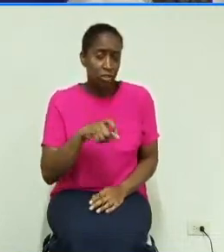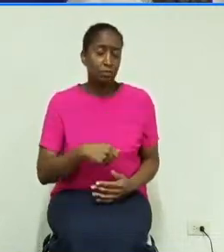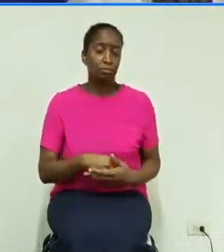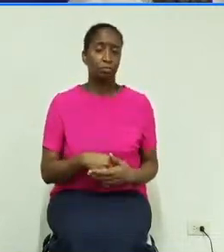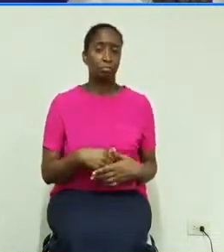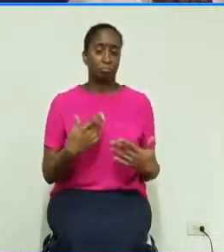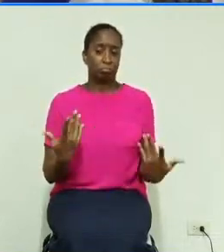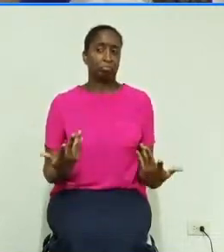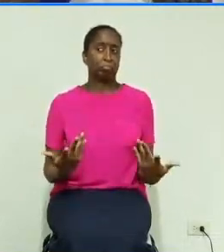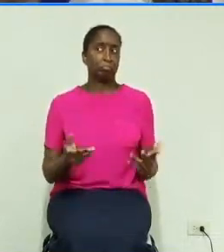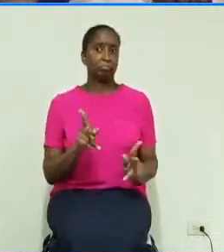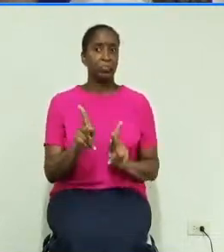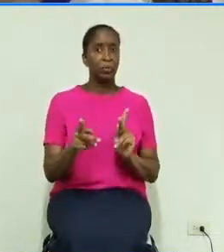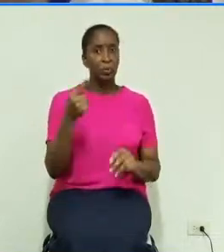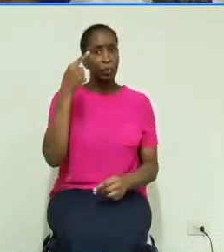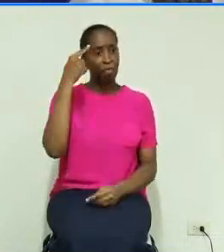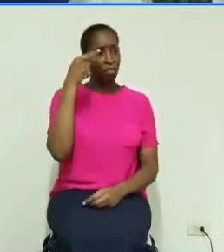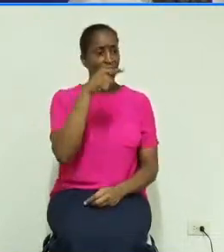a useful role?